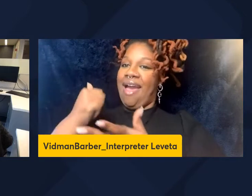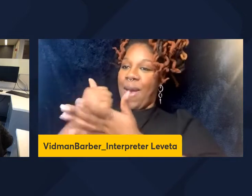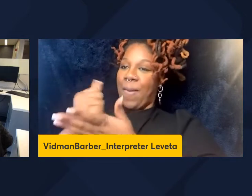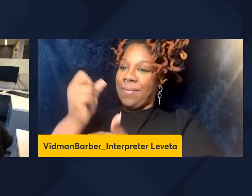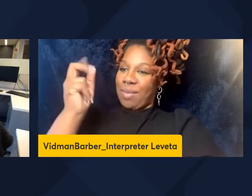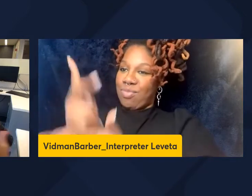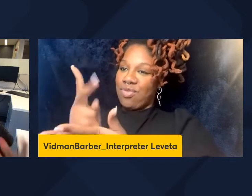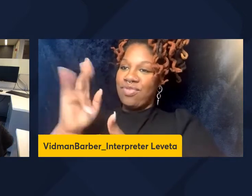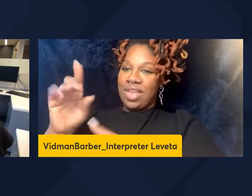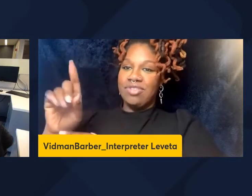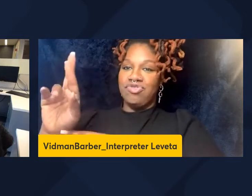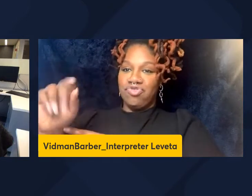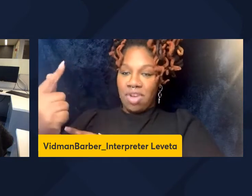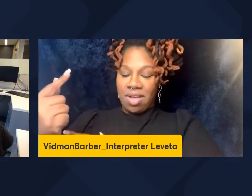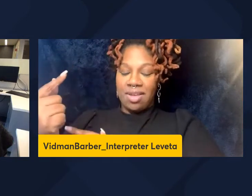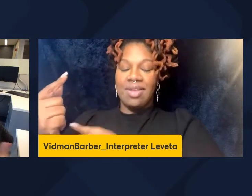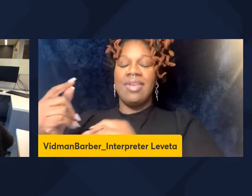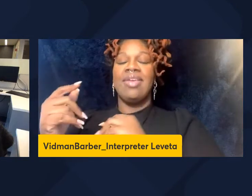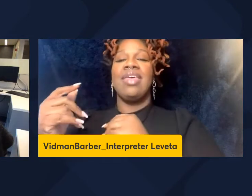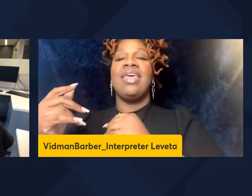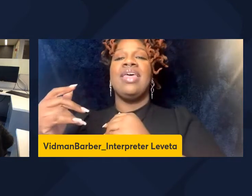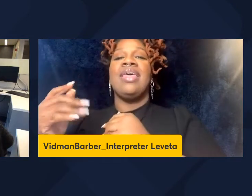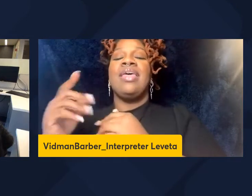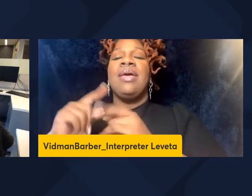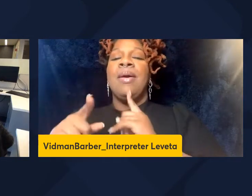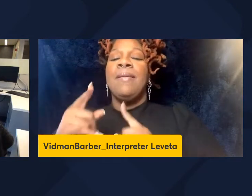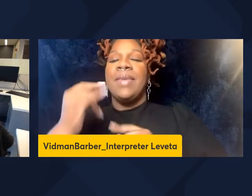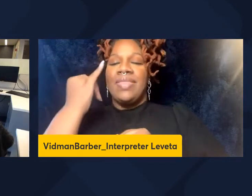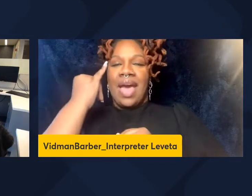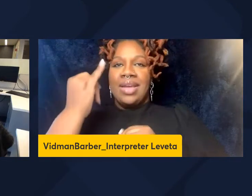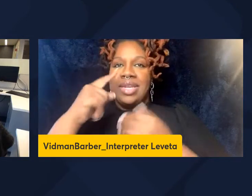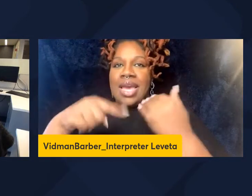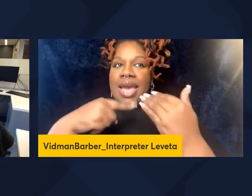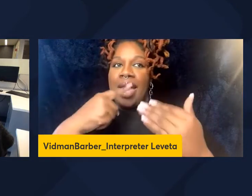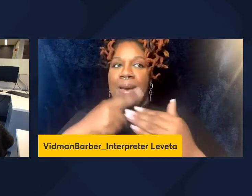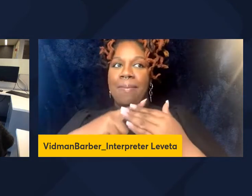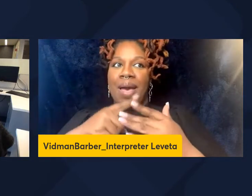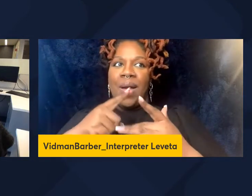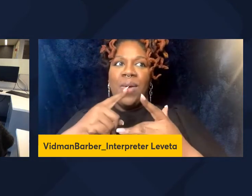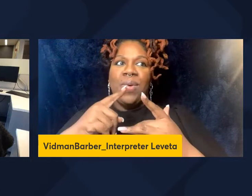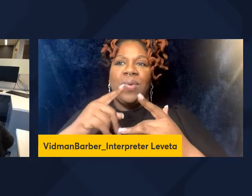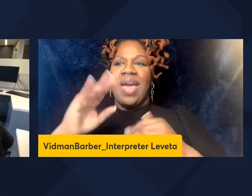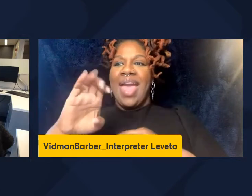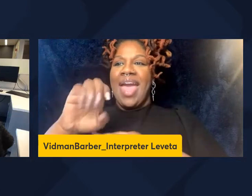But when this idea of health equity, and especially when the pandemic came up,